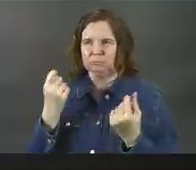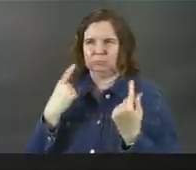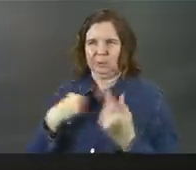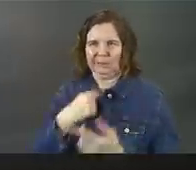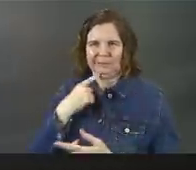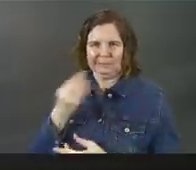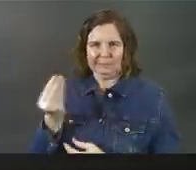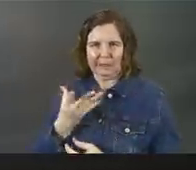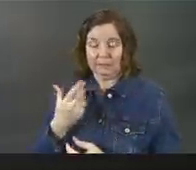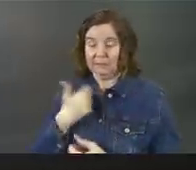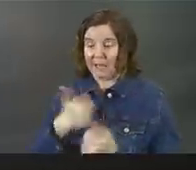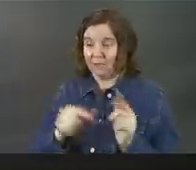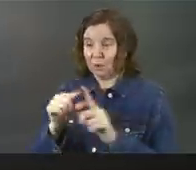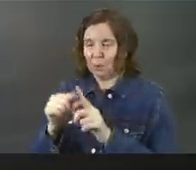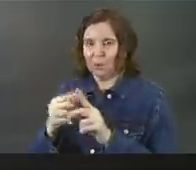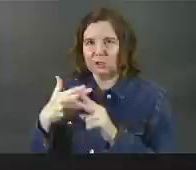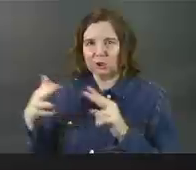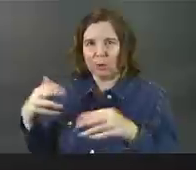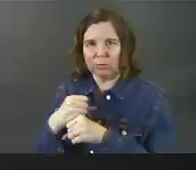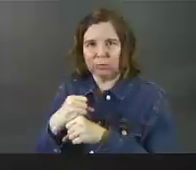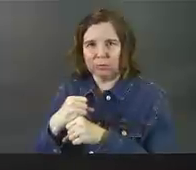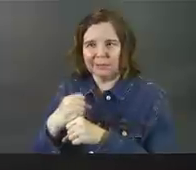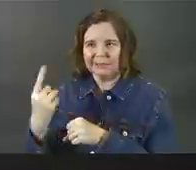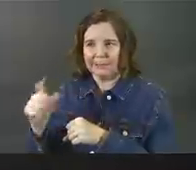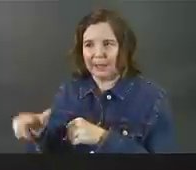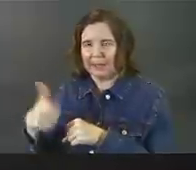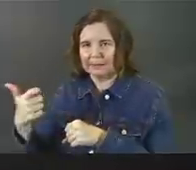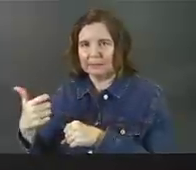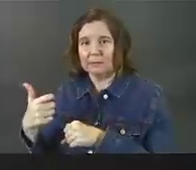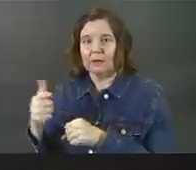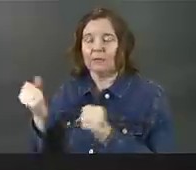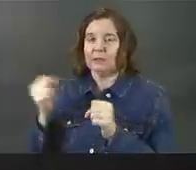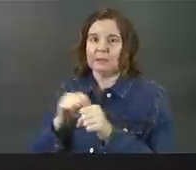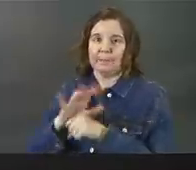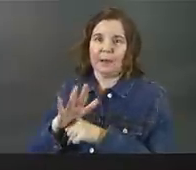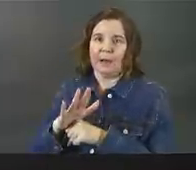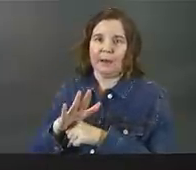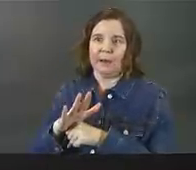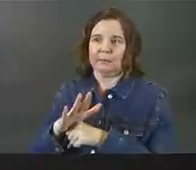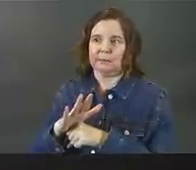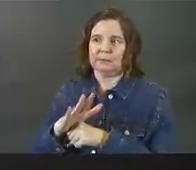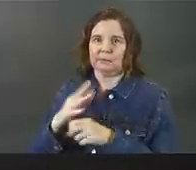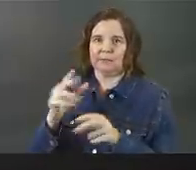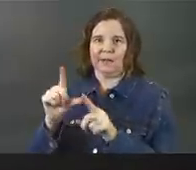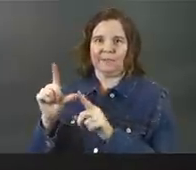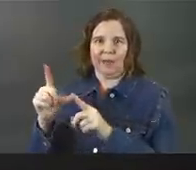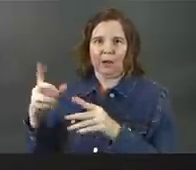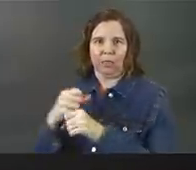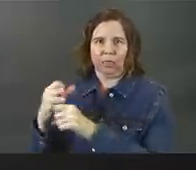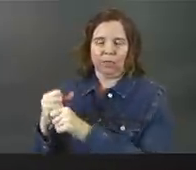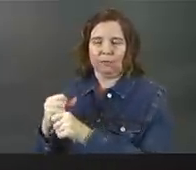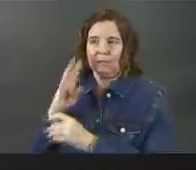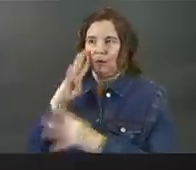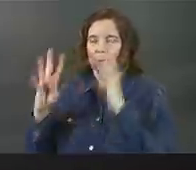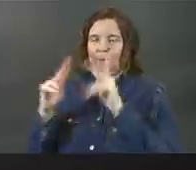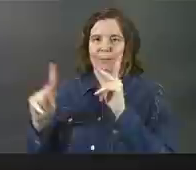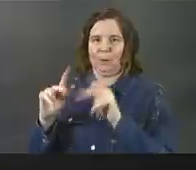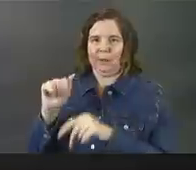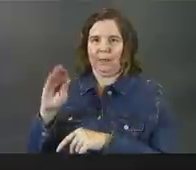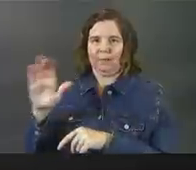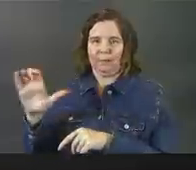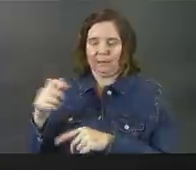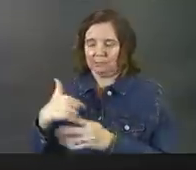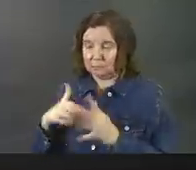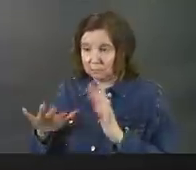all what she said, right? Every word is shortened into something else. There's a bunch of acronyms. They're the most creative people with the alphabet I've ever come